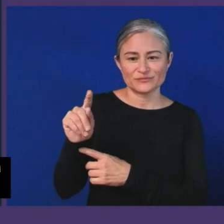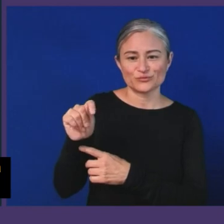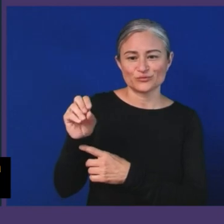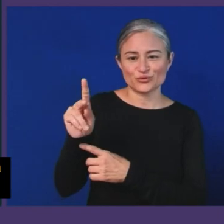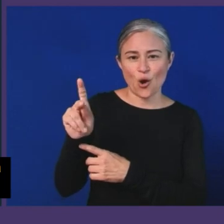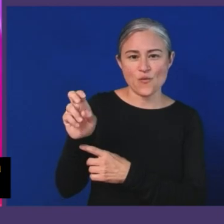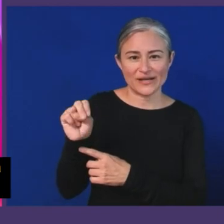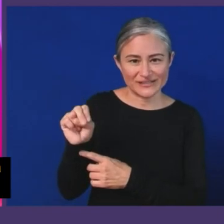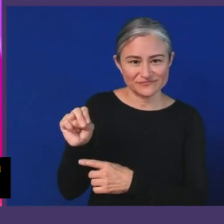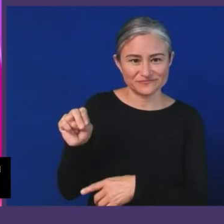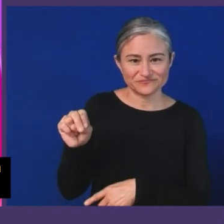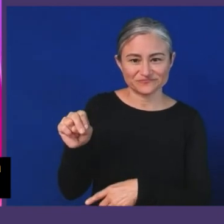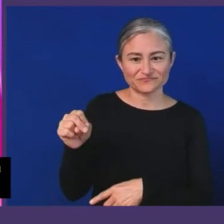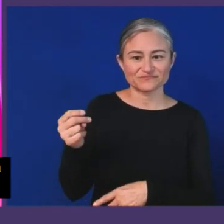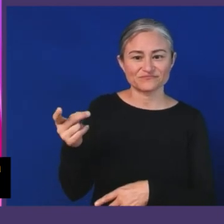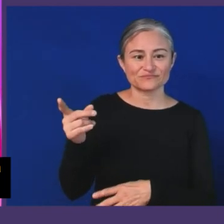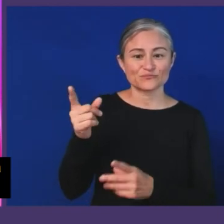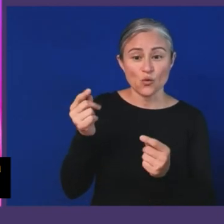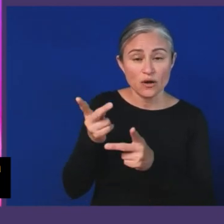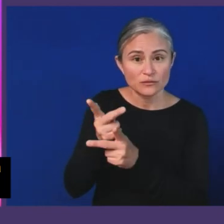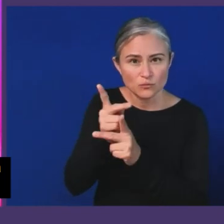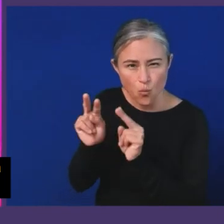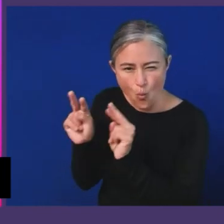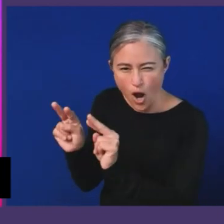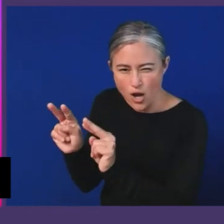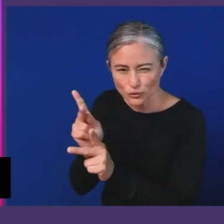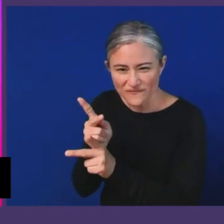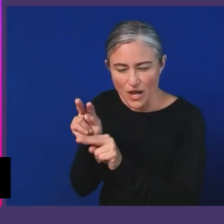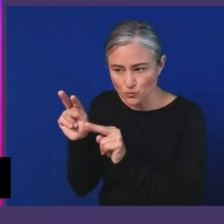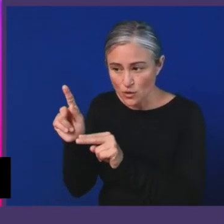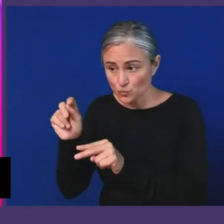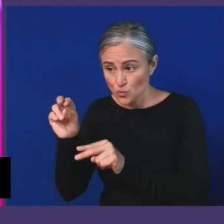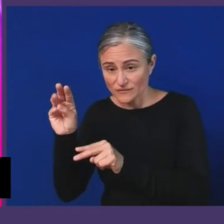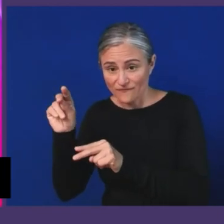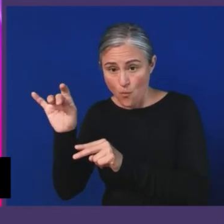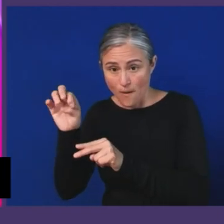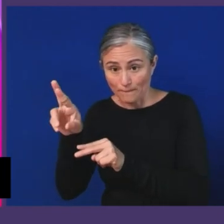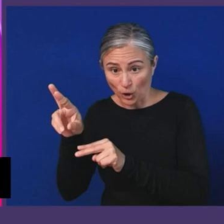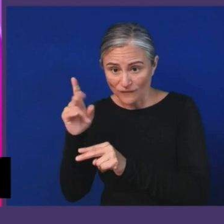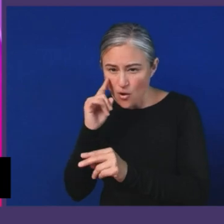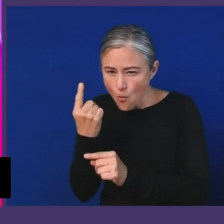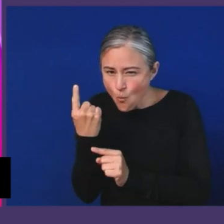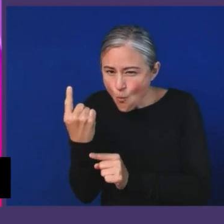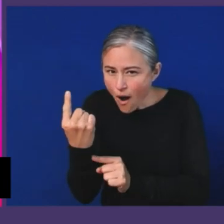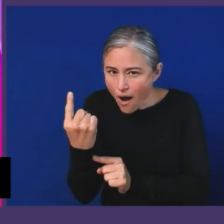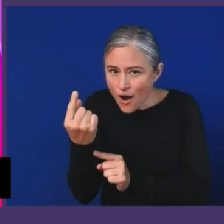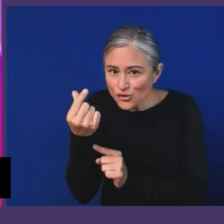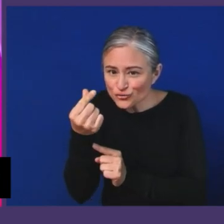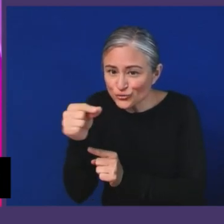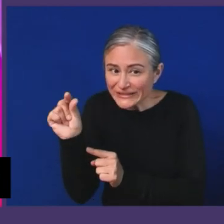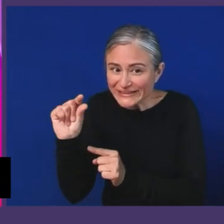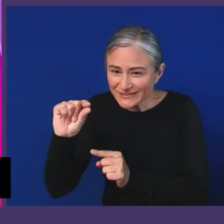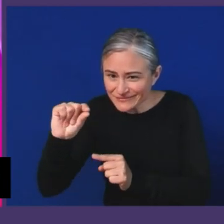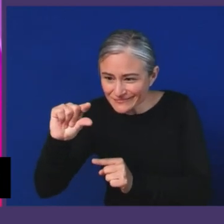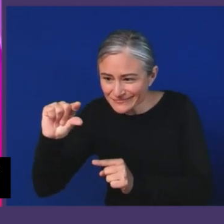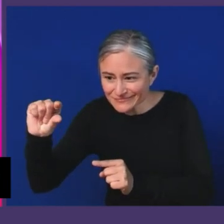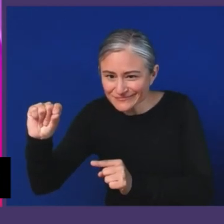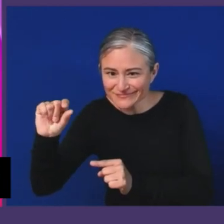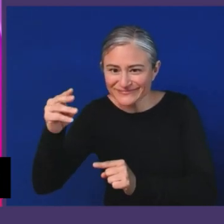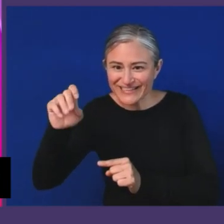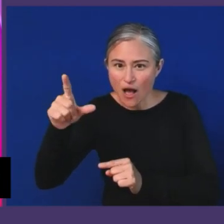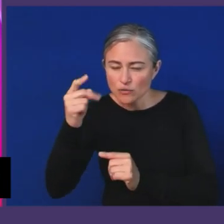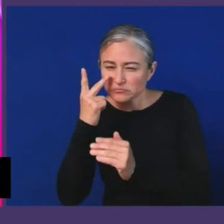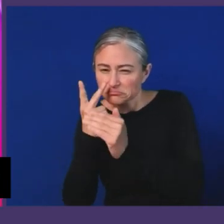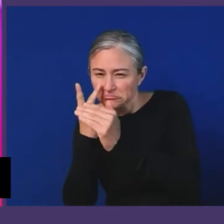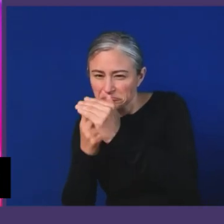transformer will predict some reward for how good that completion is for that prompt. And so basically it makes a guess about